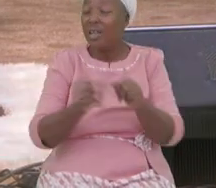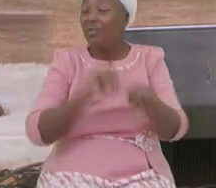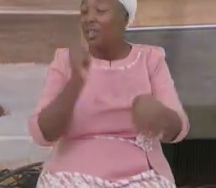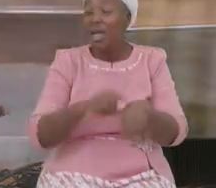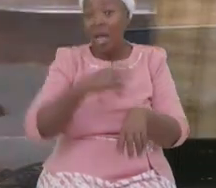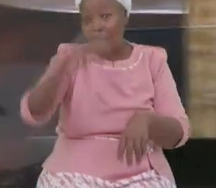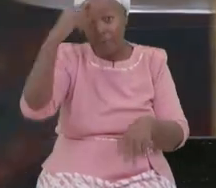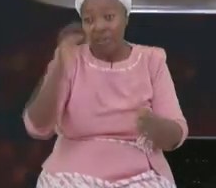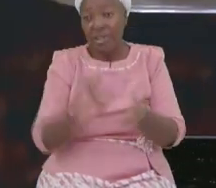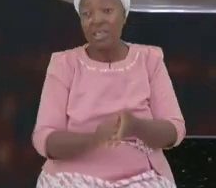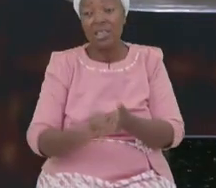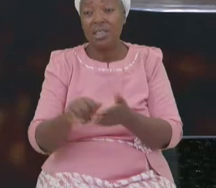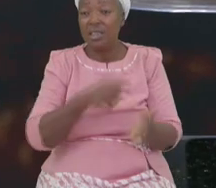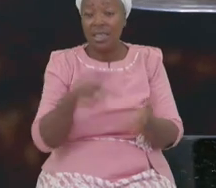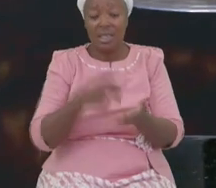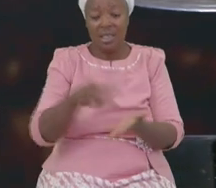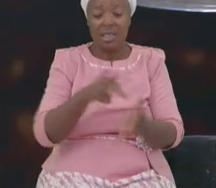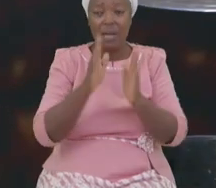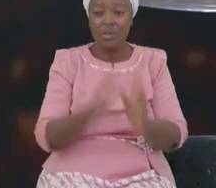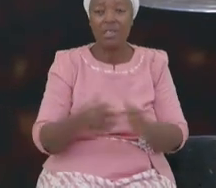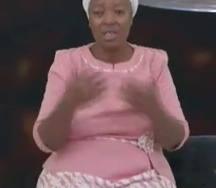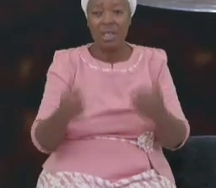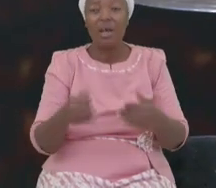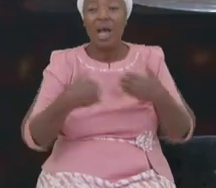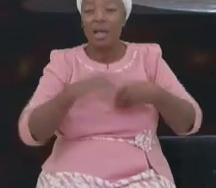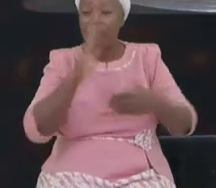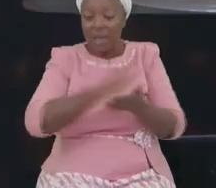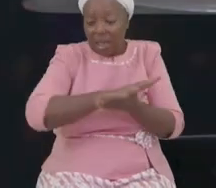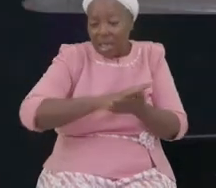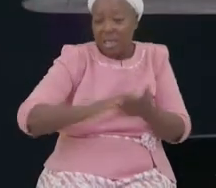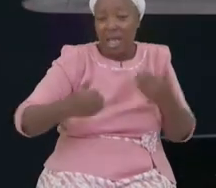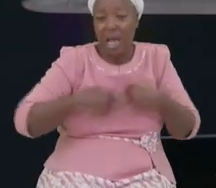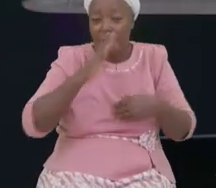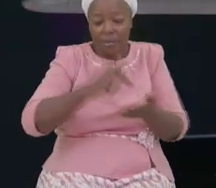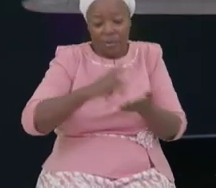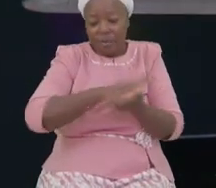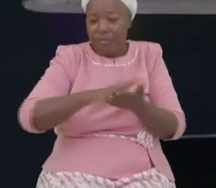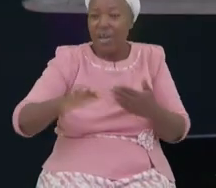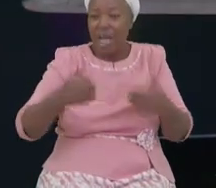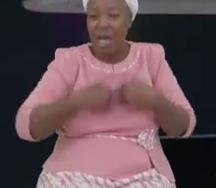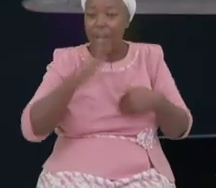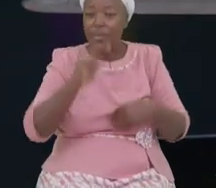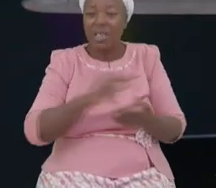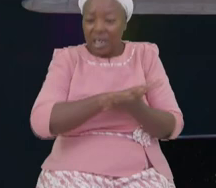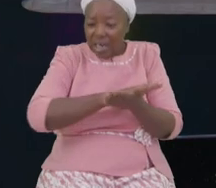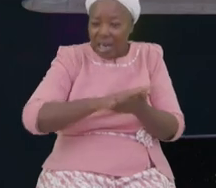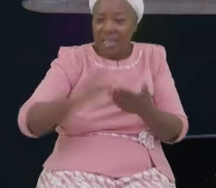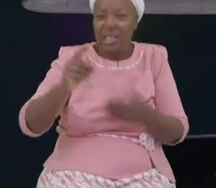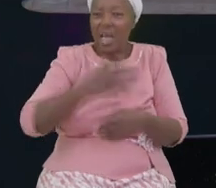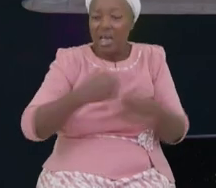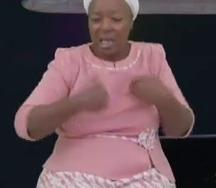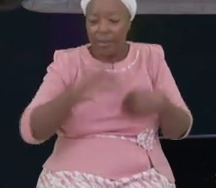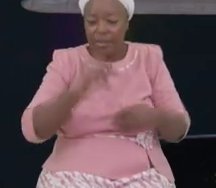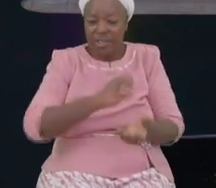because this psalmist now has been pardoned, has been purged, has been purified, has been cleansed, and has been